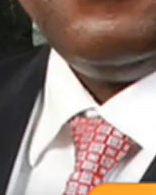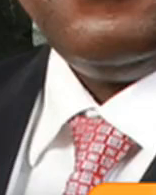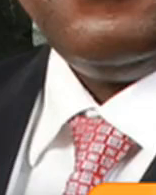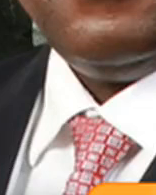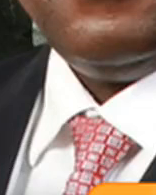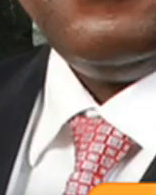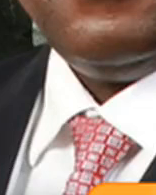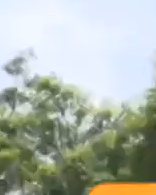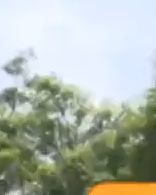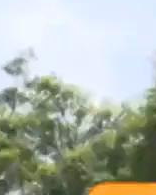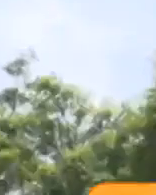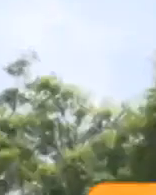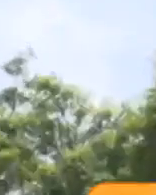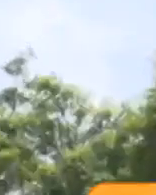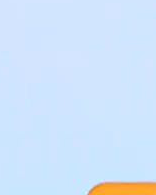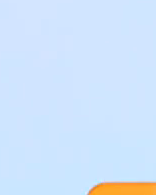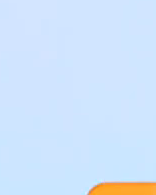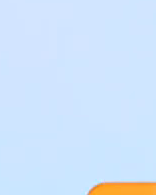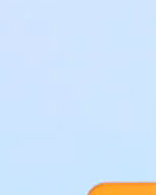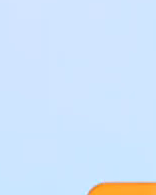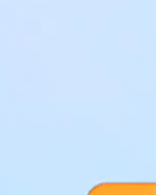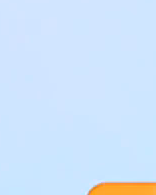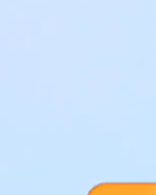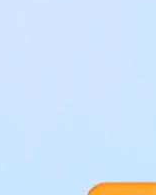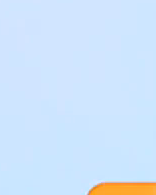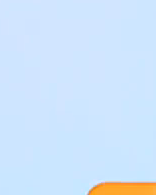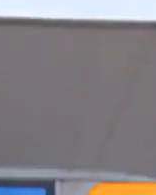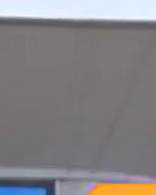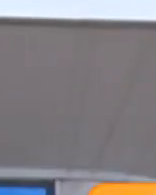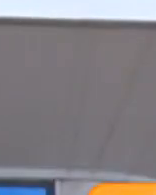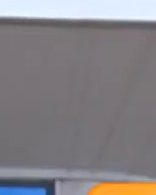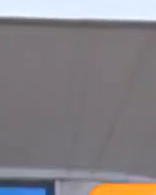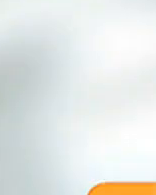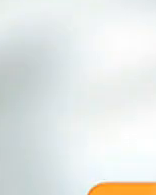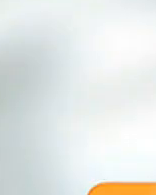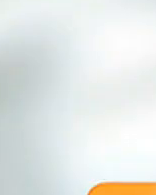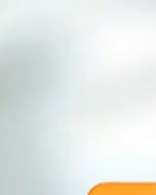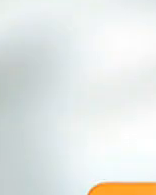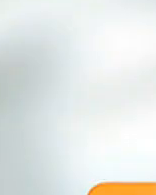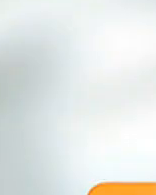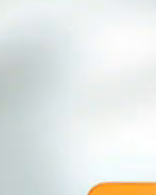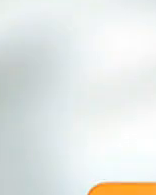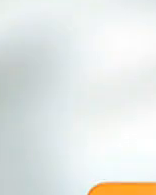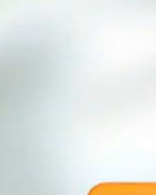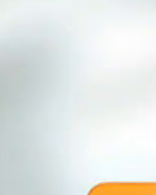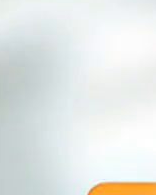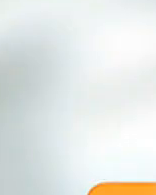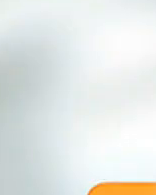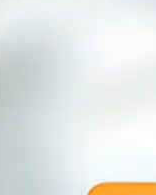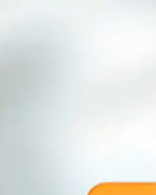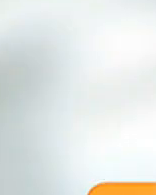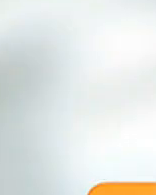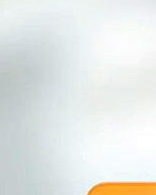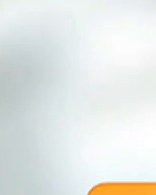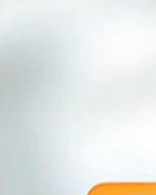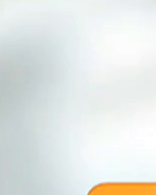Telkom does not go under, since some of the government's critical infrastructure is managed by the telco. But as far as we're aware, they, for